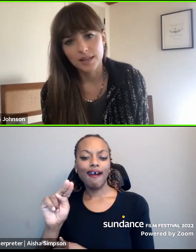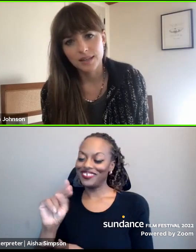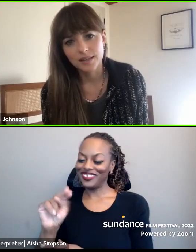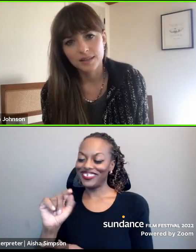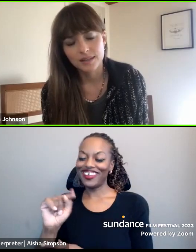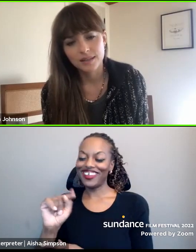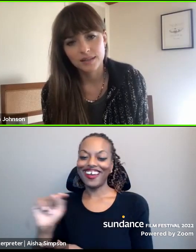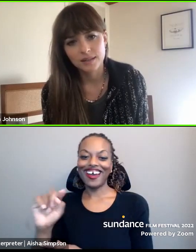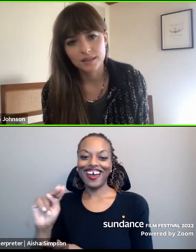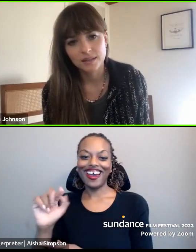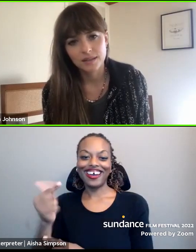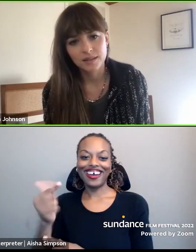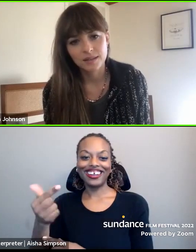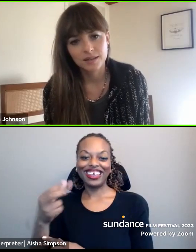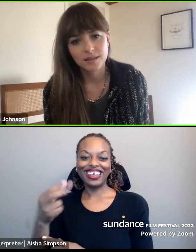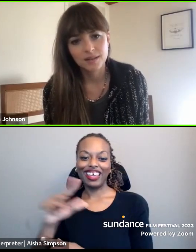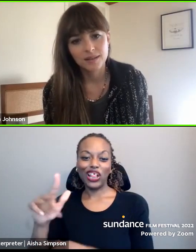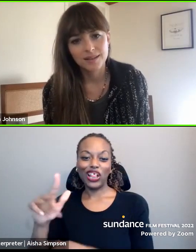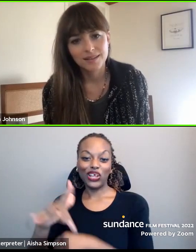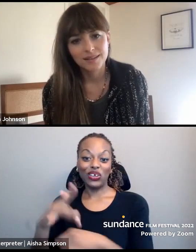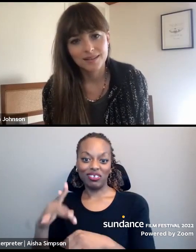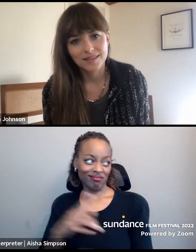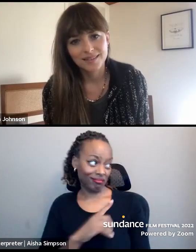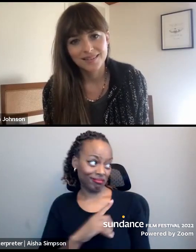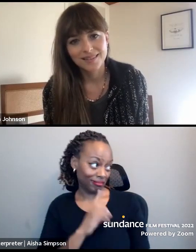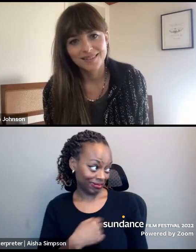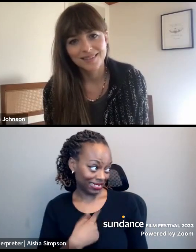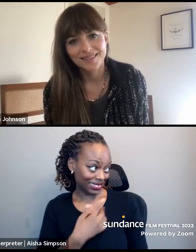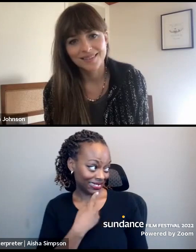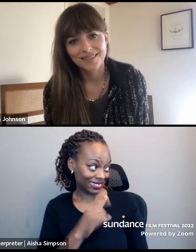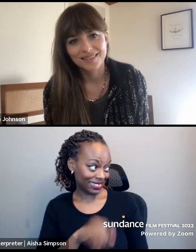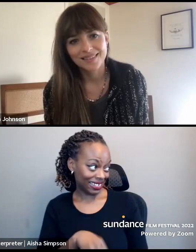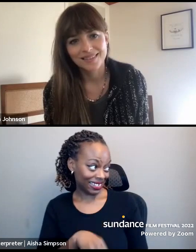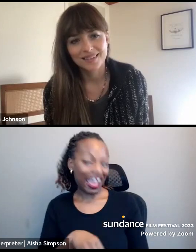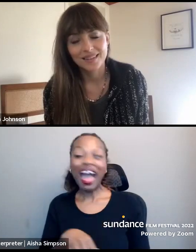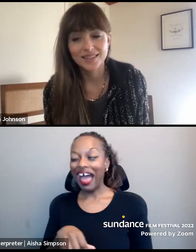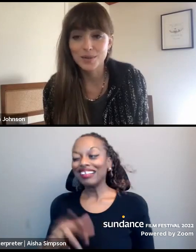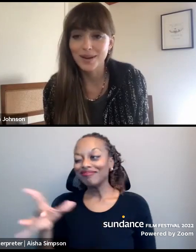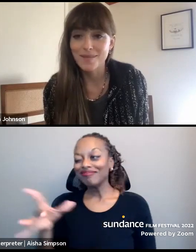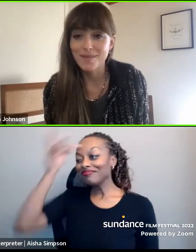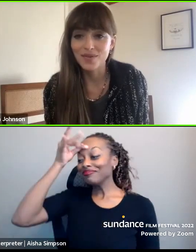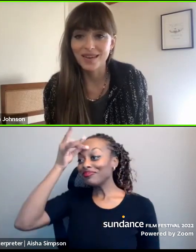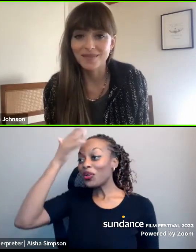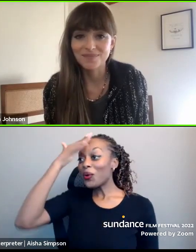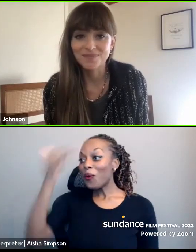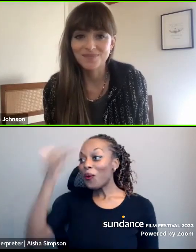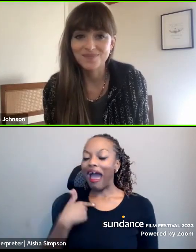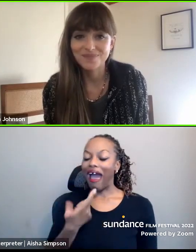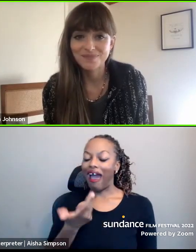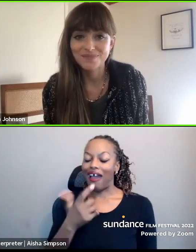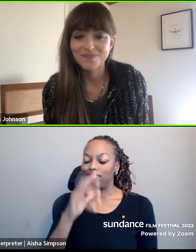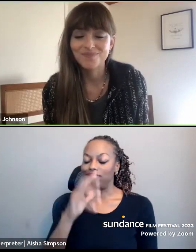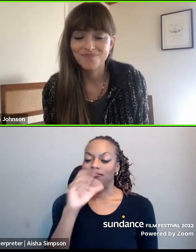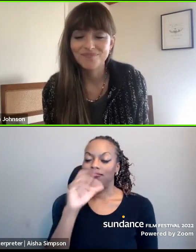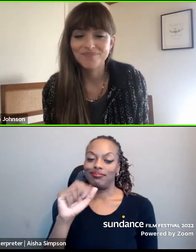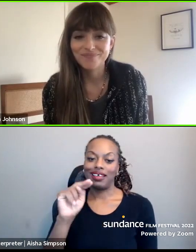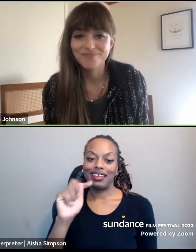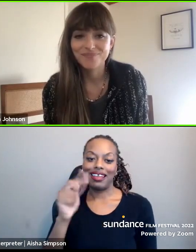Did And I? yeah, it stuck with me because I'm a big Notting Hill, like Hugh It's a Grant great early. movie.